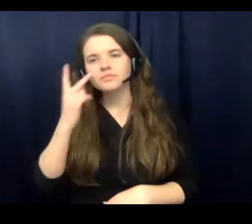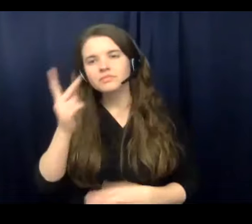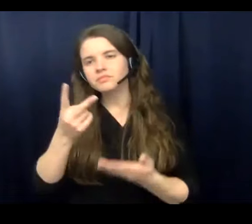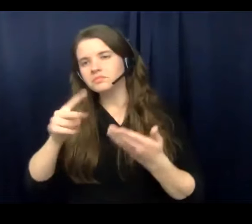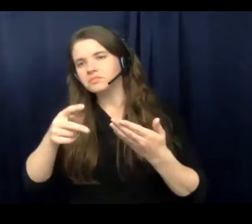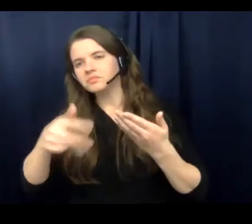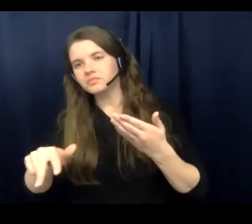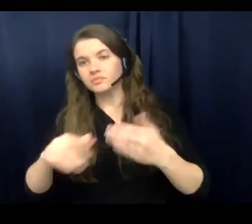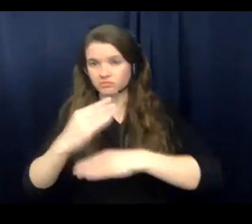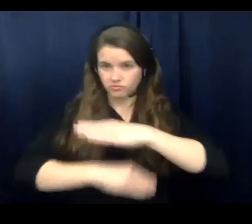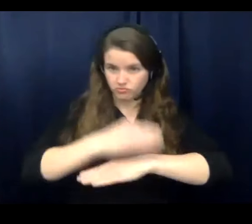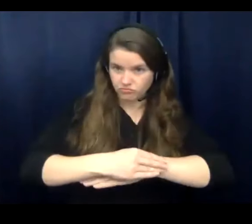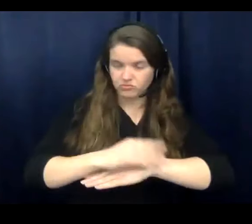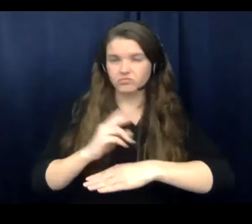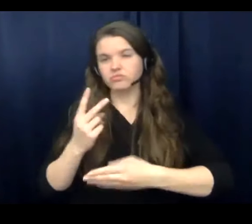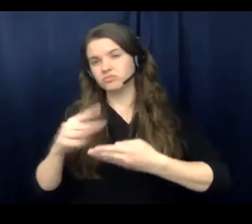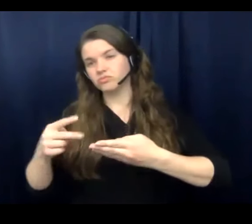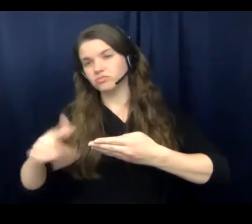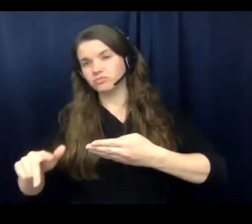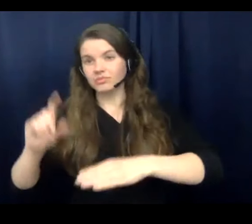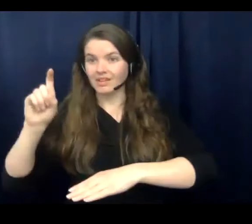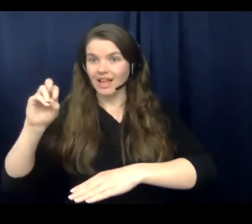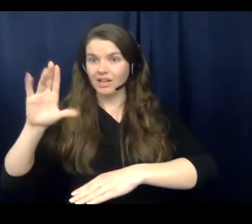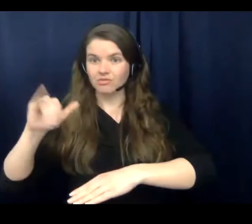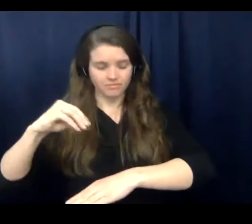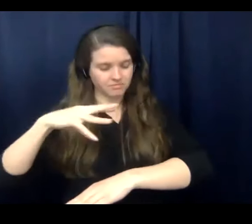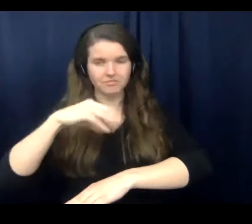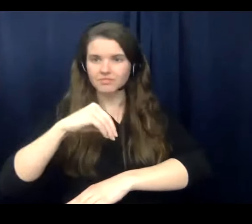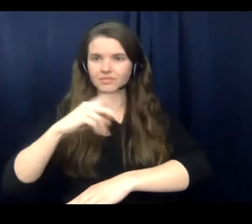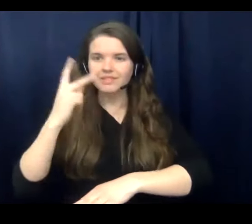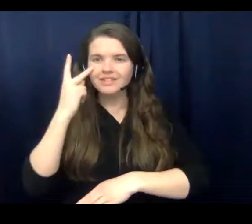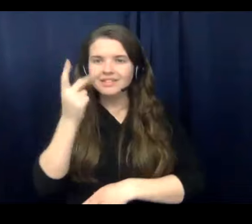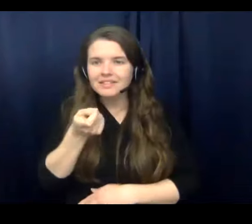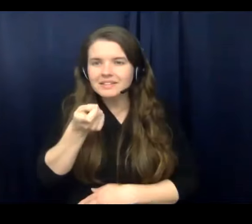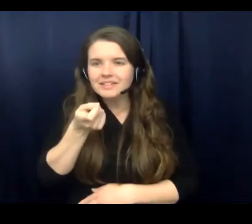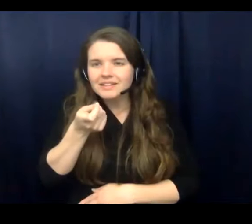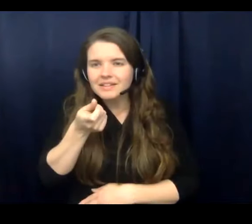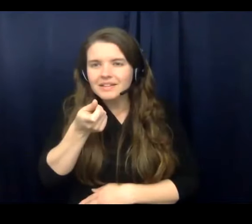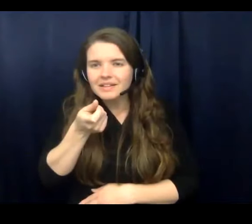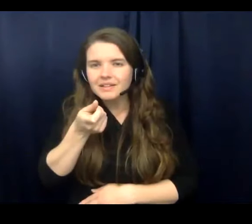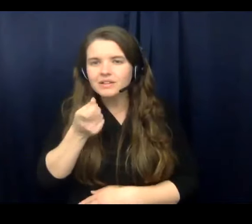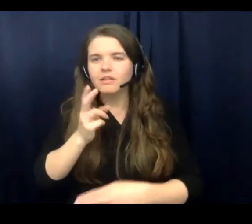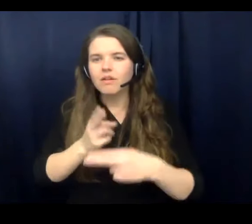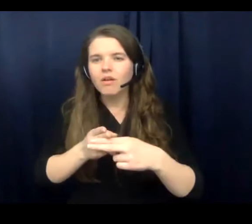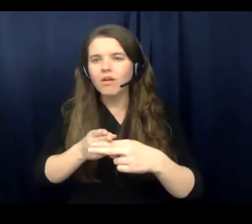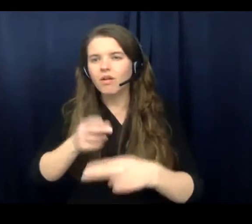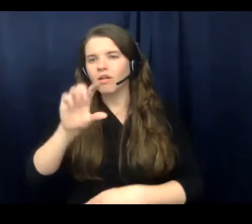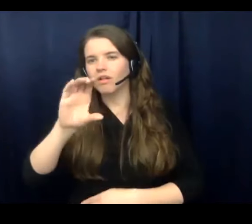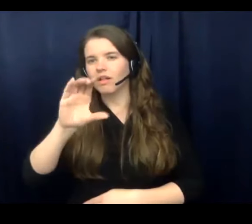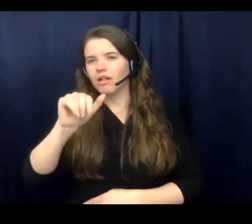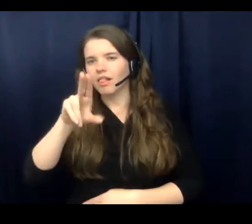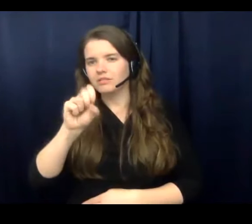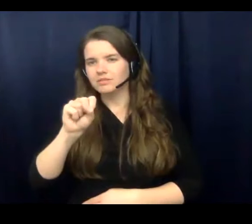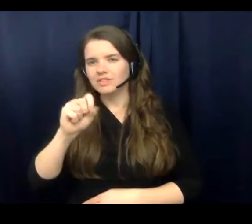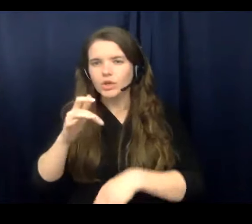the cast first goes on, you take an x-ray and you can see a little hint of something there, which is called callus. And that's early bone